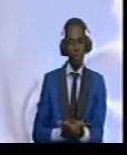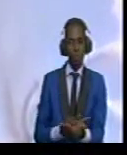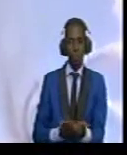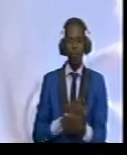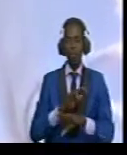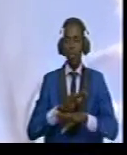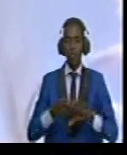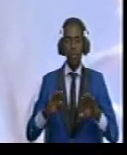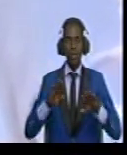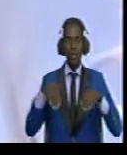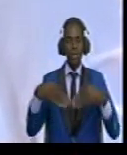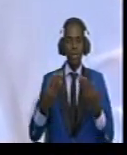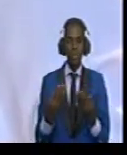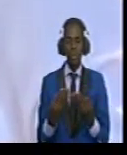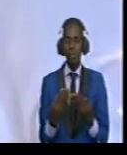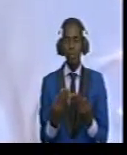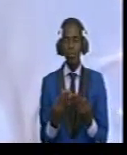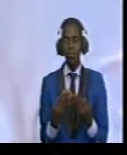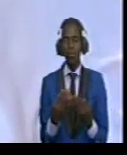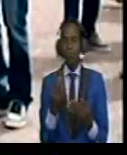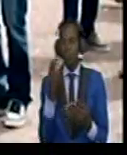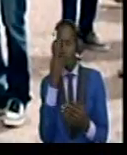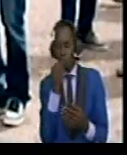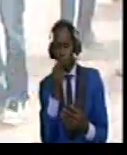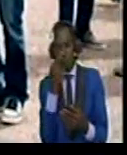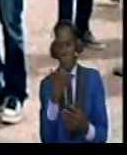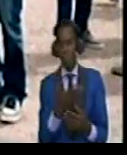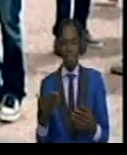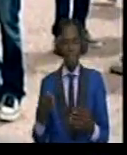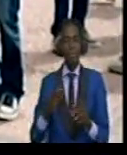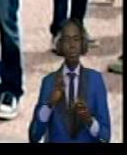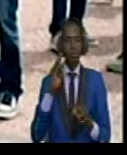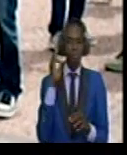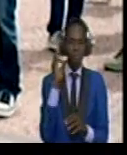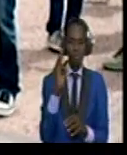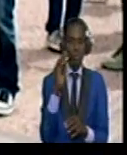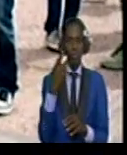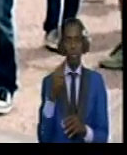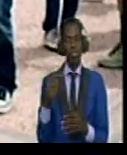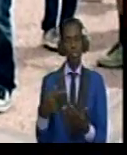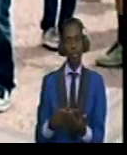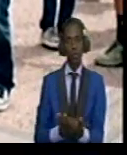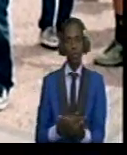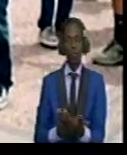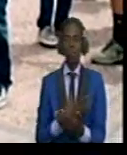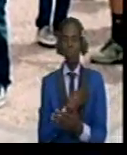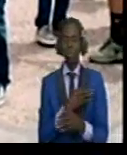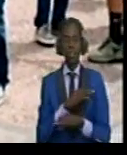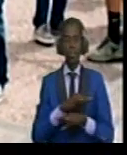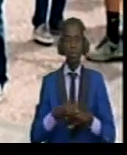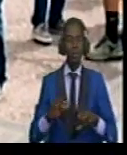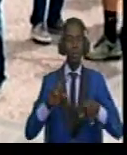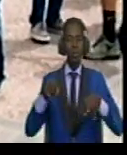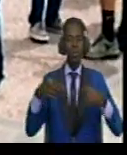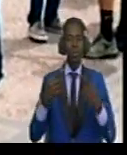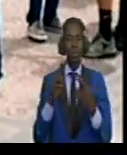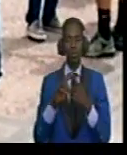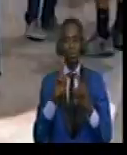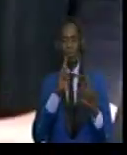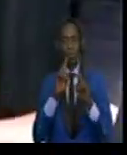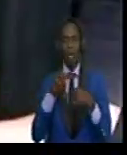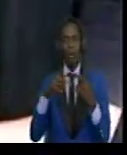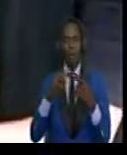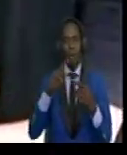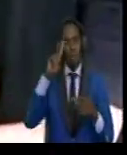Don't spread slander or error, preach the gospel. And don't go and be talking about